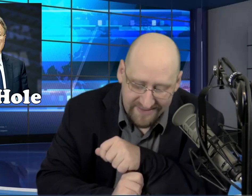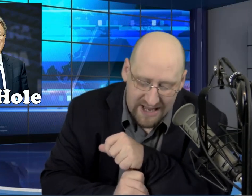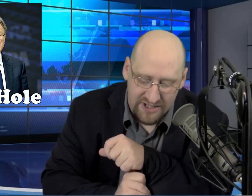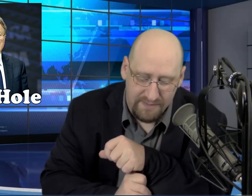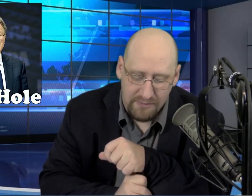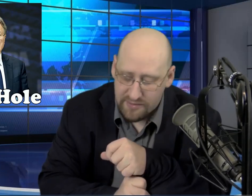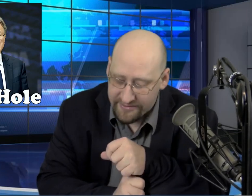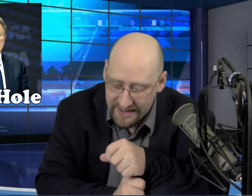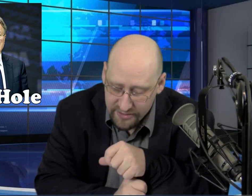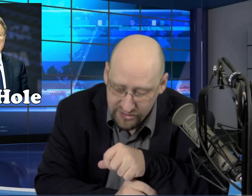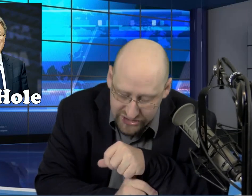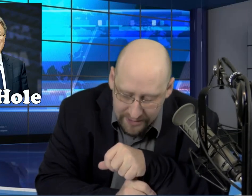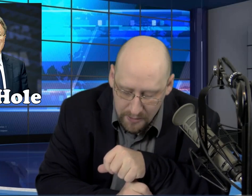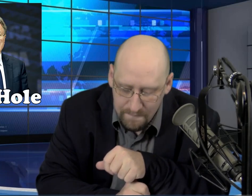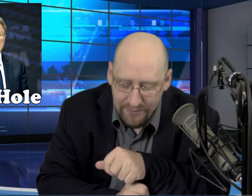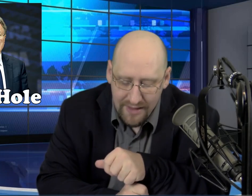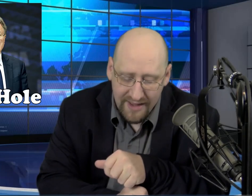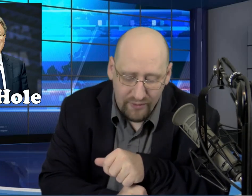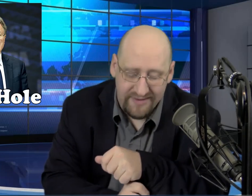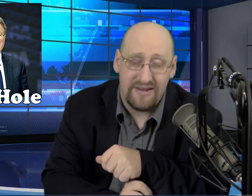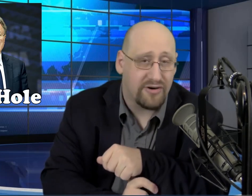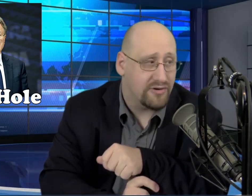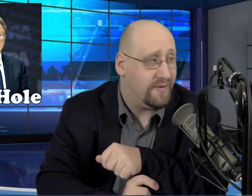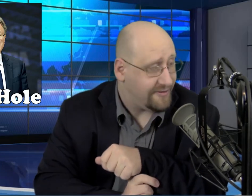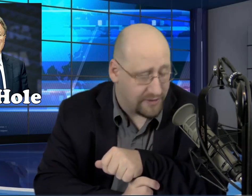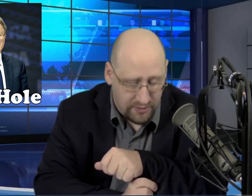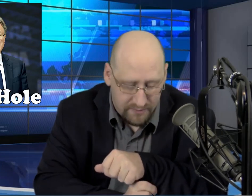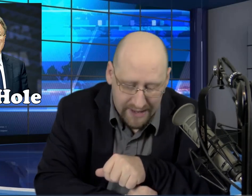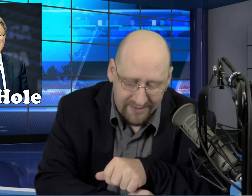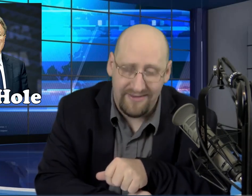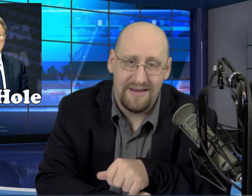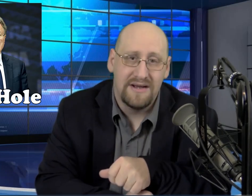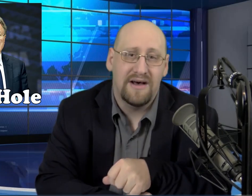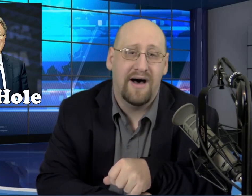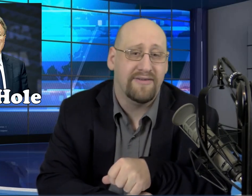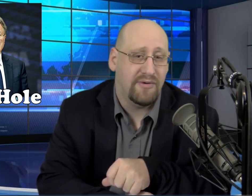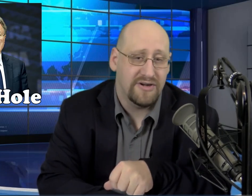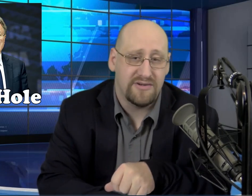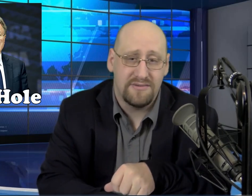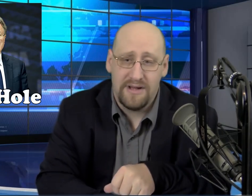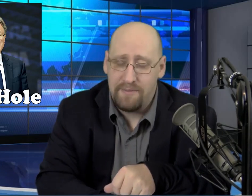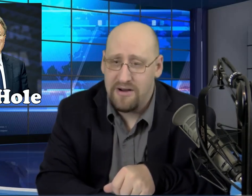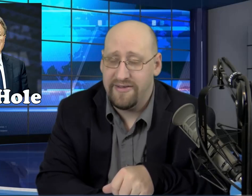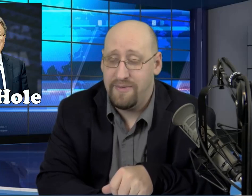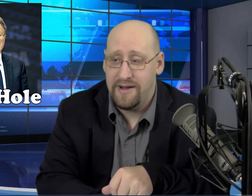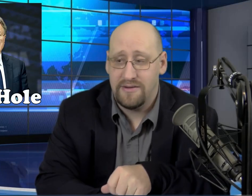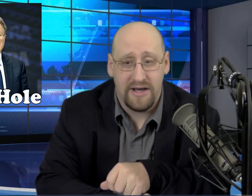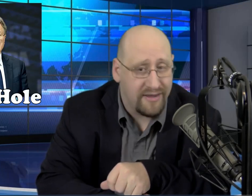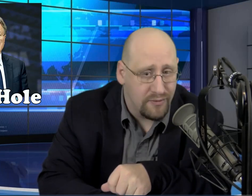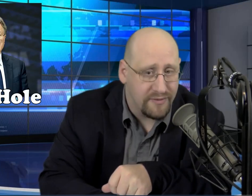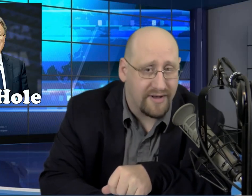and investigations by multiple state attorneys general, as well as internal whistleblower complaints, some of which LaPierre has